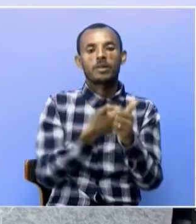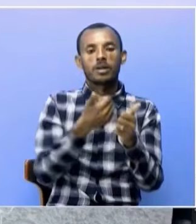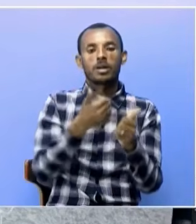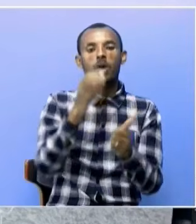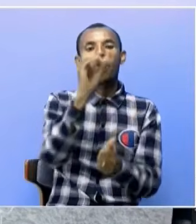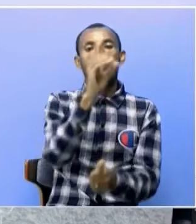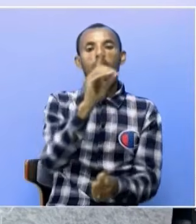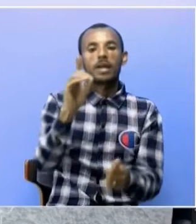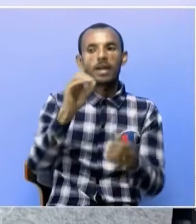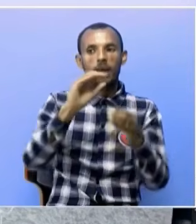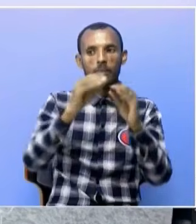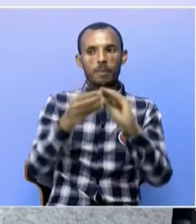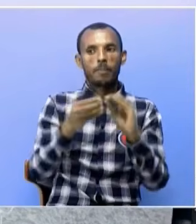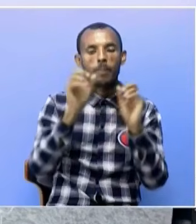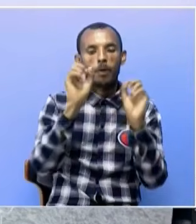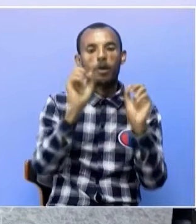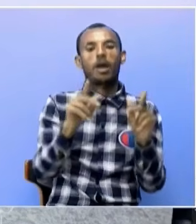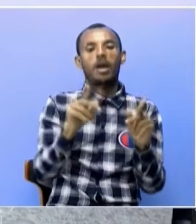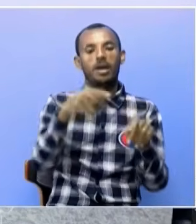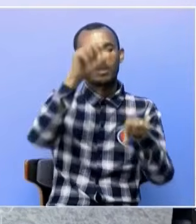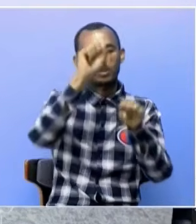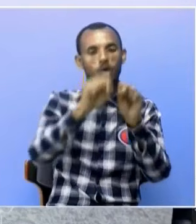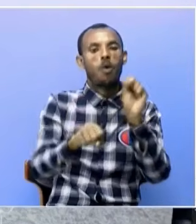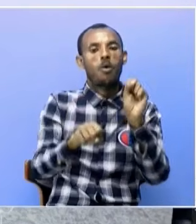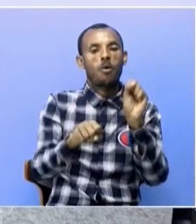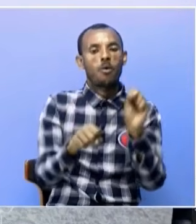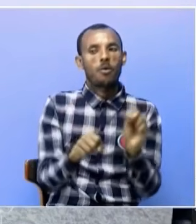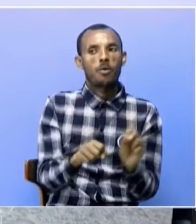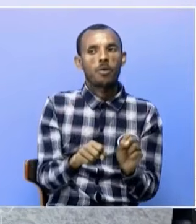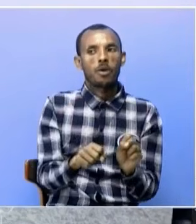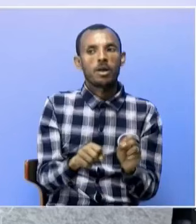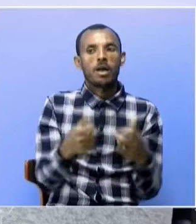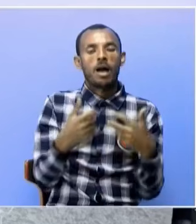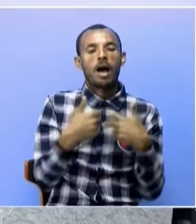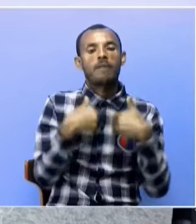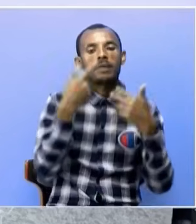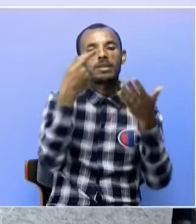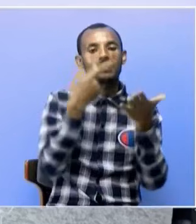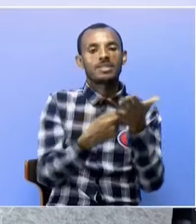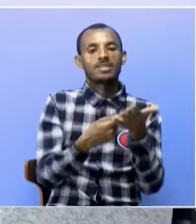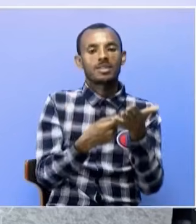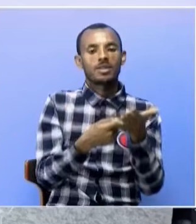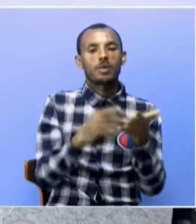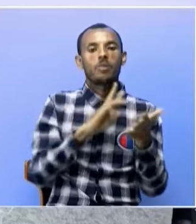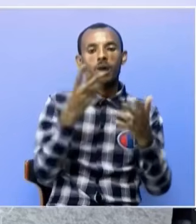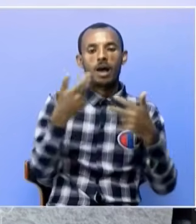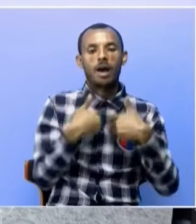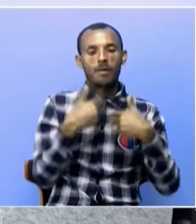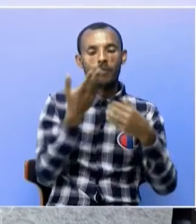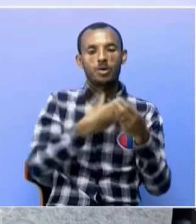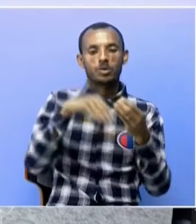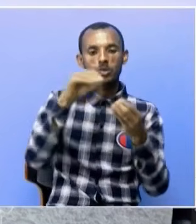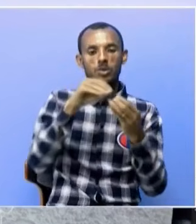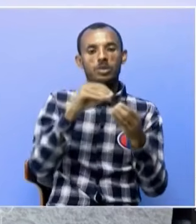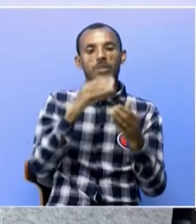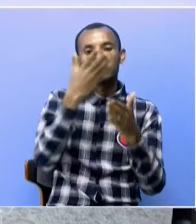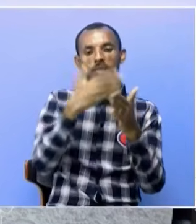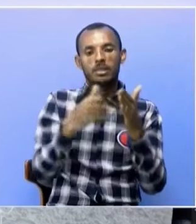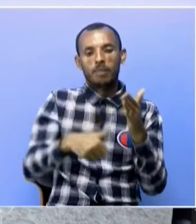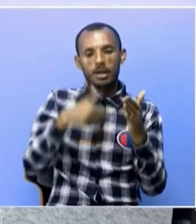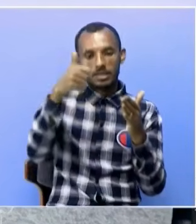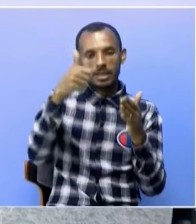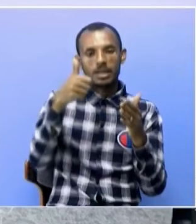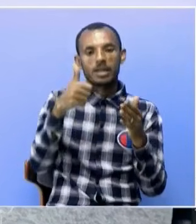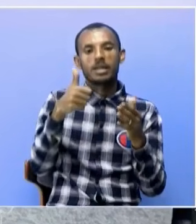odd numbers. Okay, so having this, we have also some other very interesting